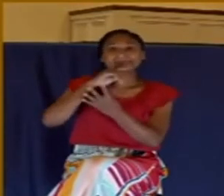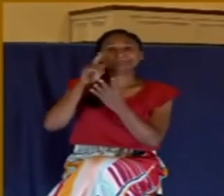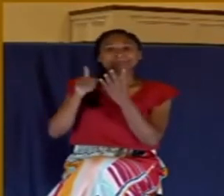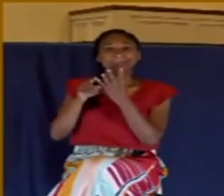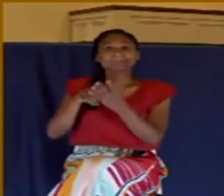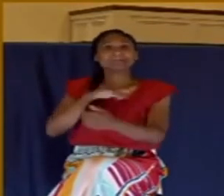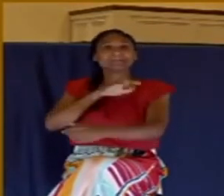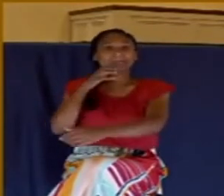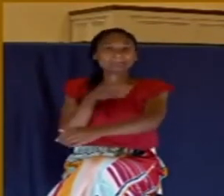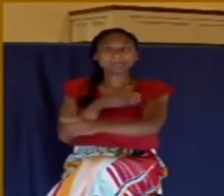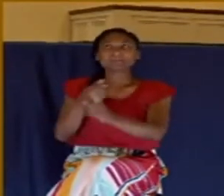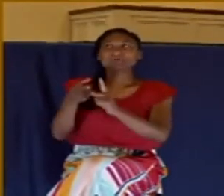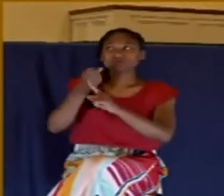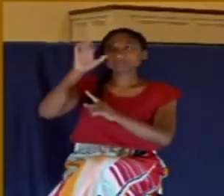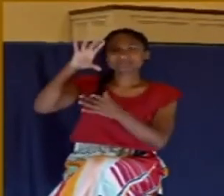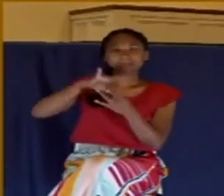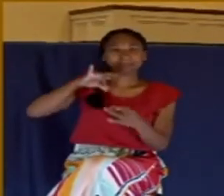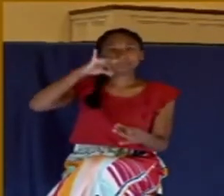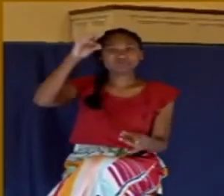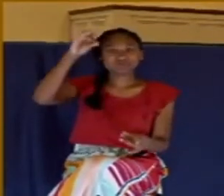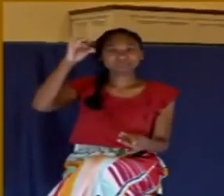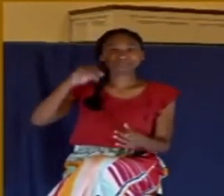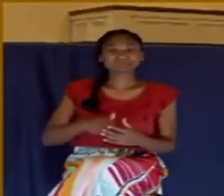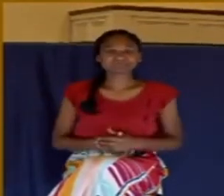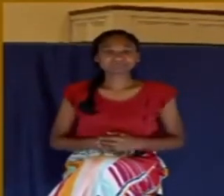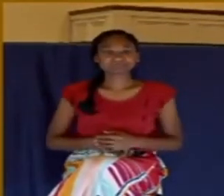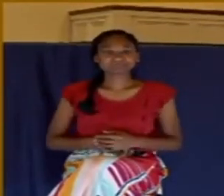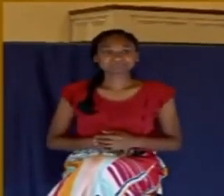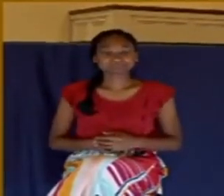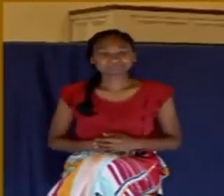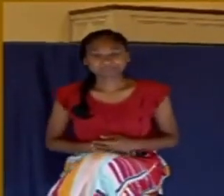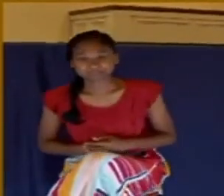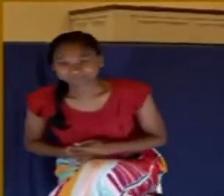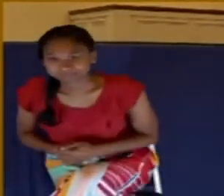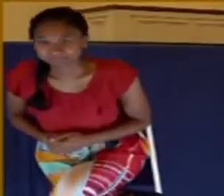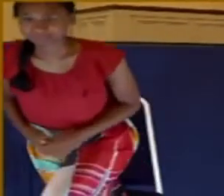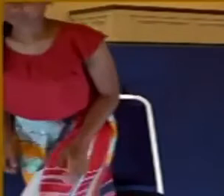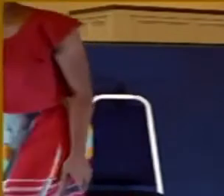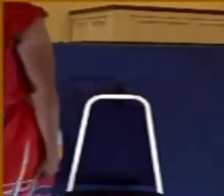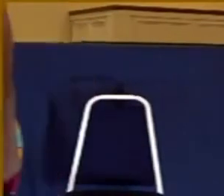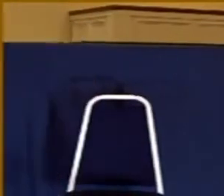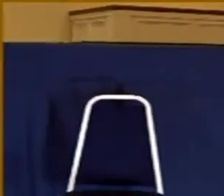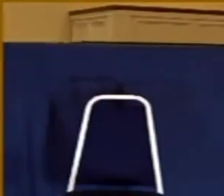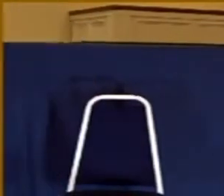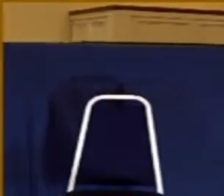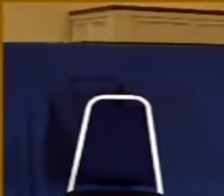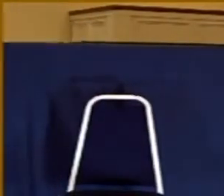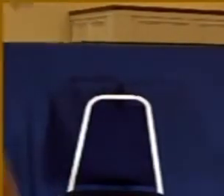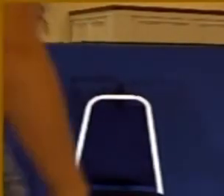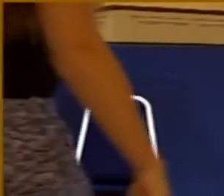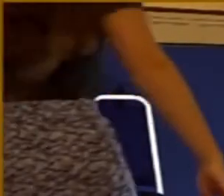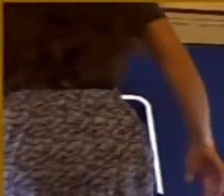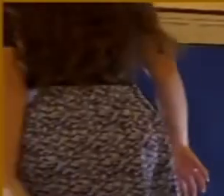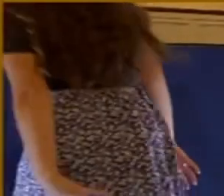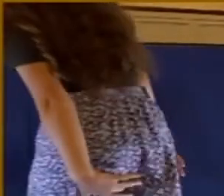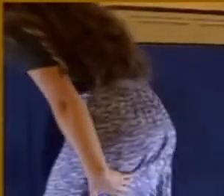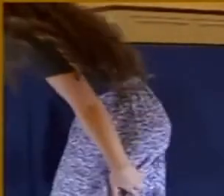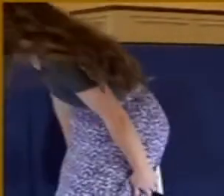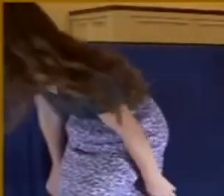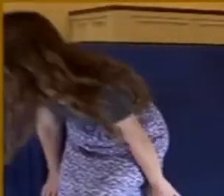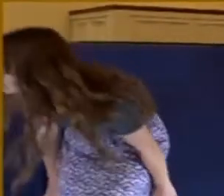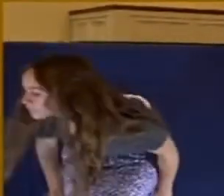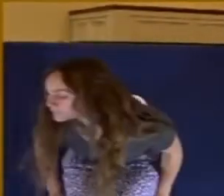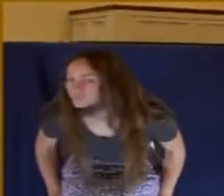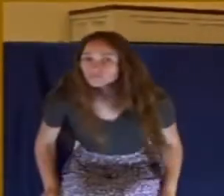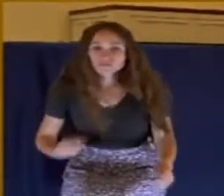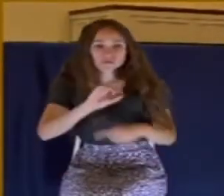get from the Spirit of God. So when you go through the fiery trials, just expect it. It's part of the Christian life. Embrace